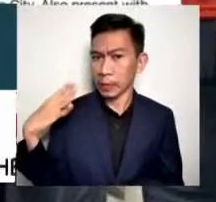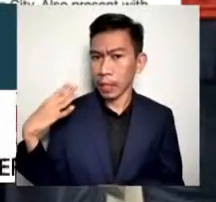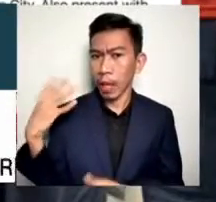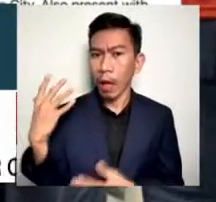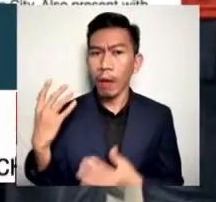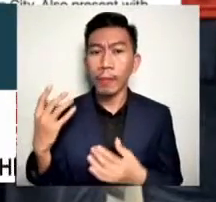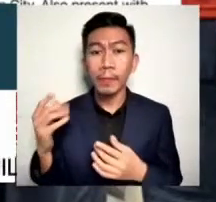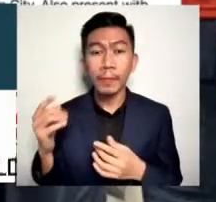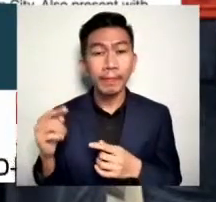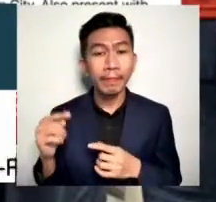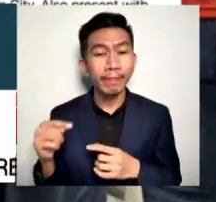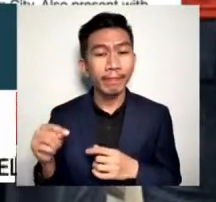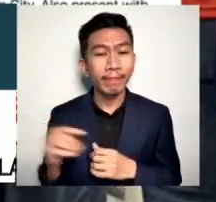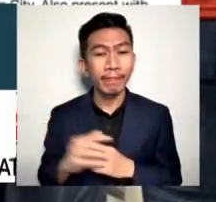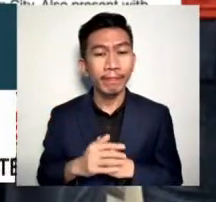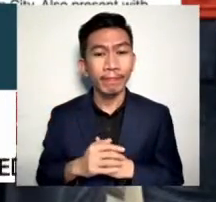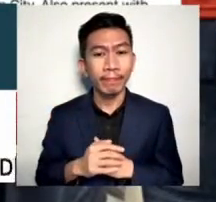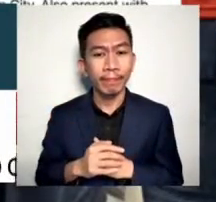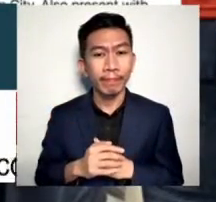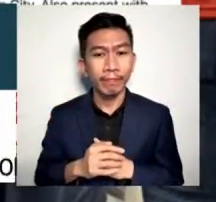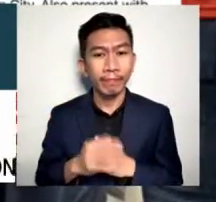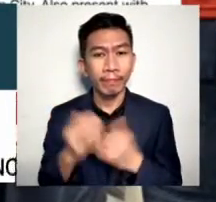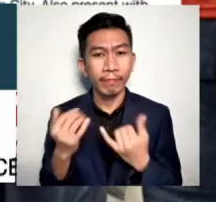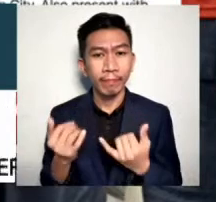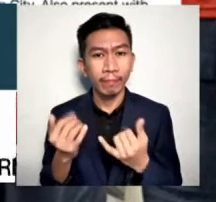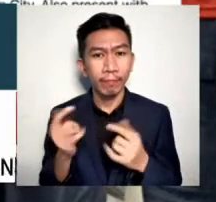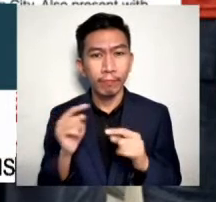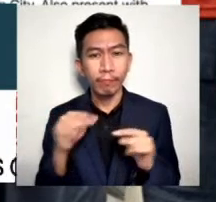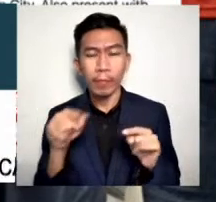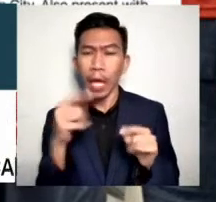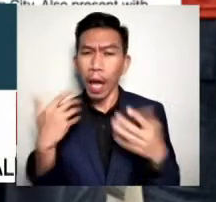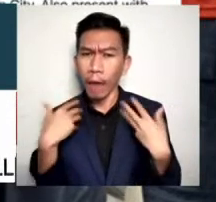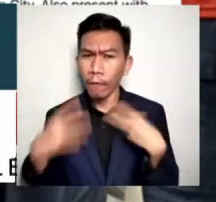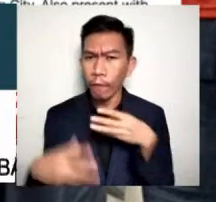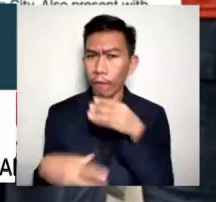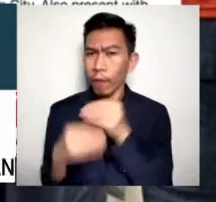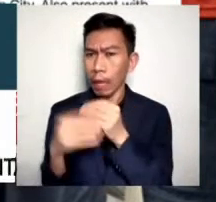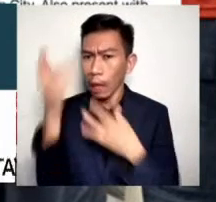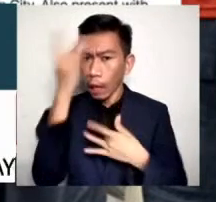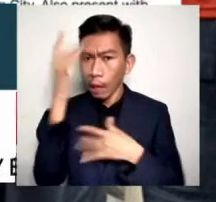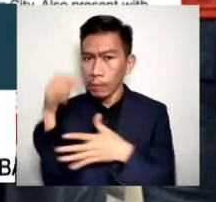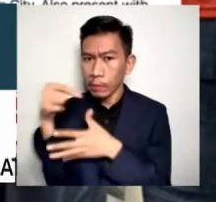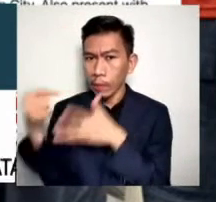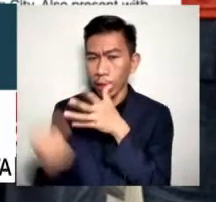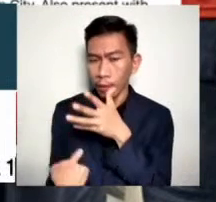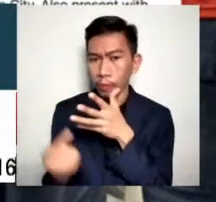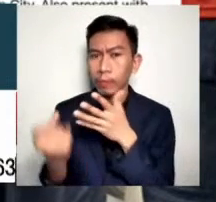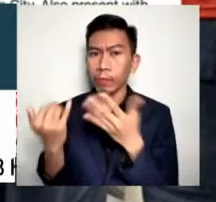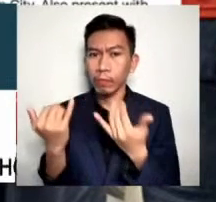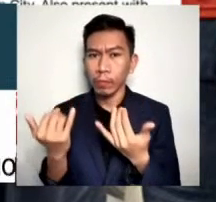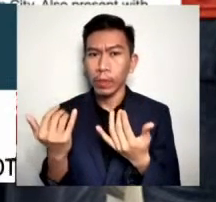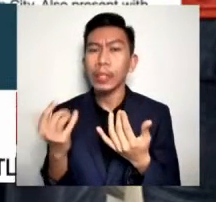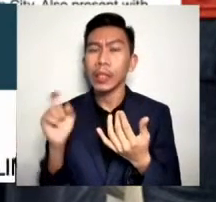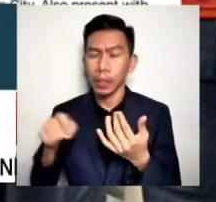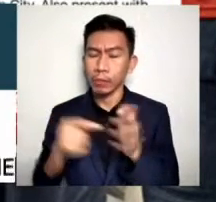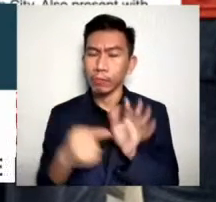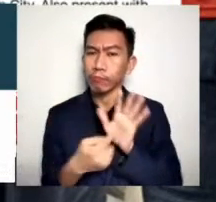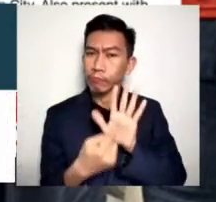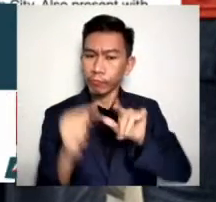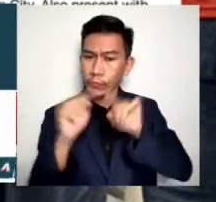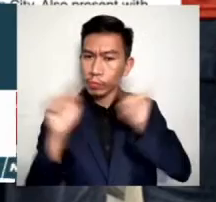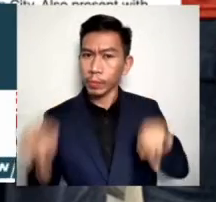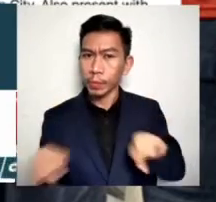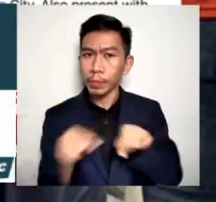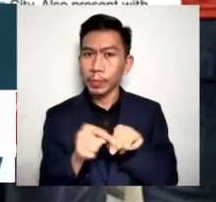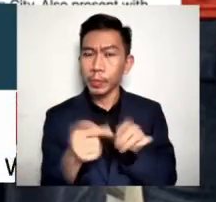the meantime, those with comorbidities should be able to respect the medical certificate, hospital or